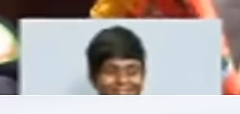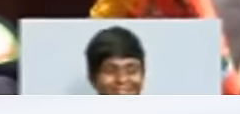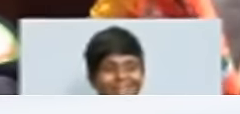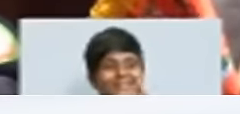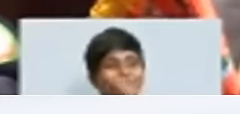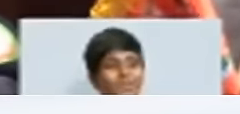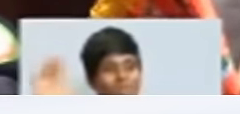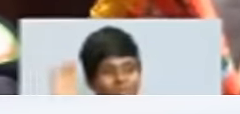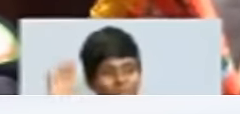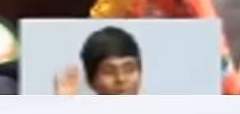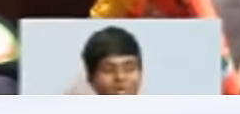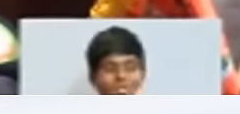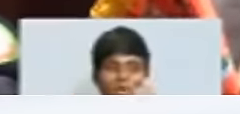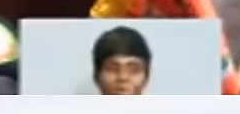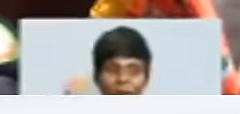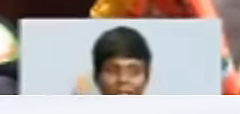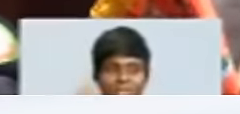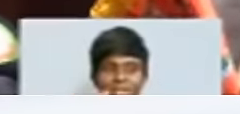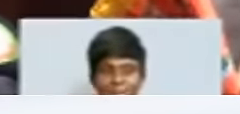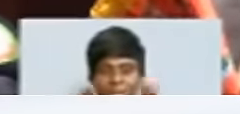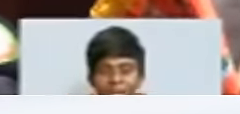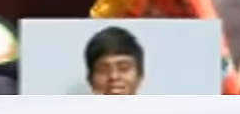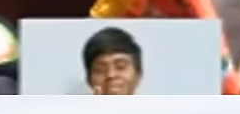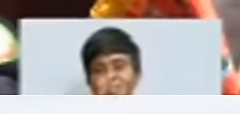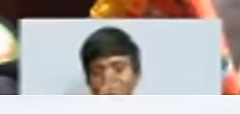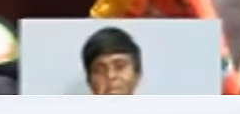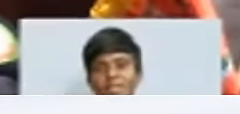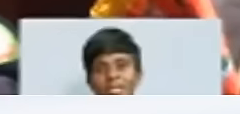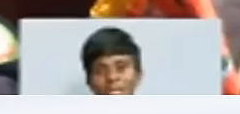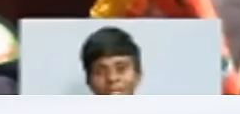May the Almighty God bless our